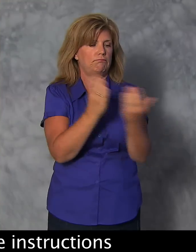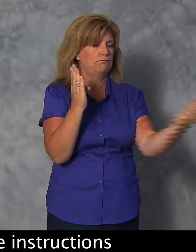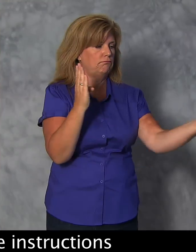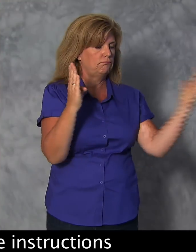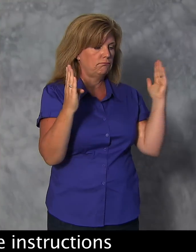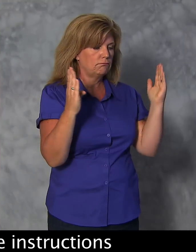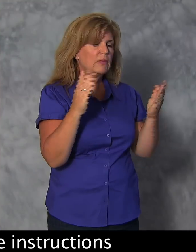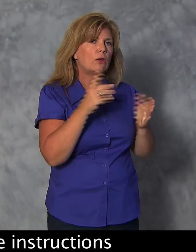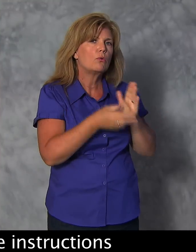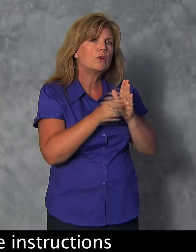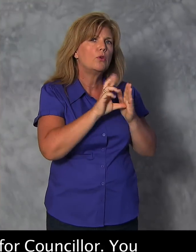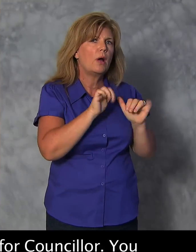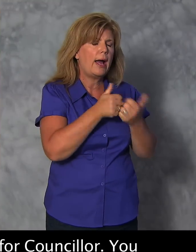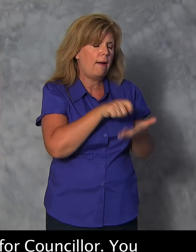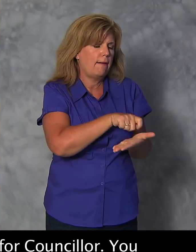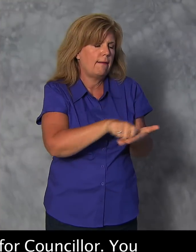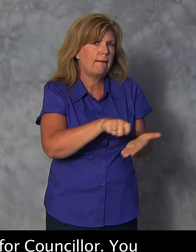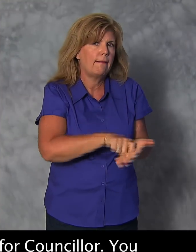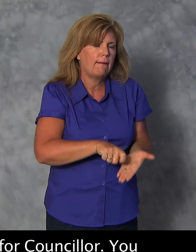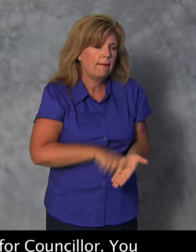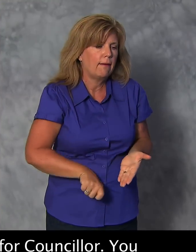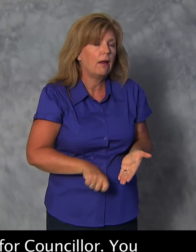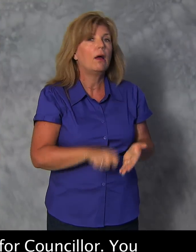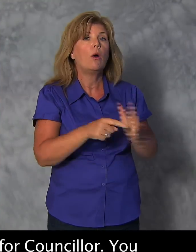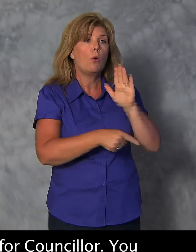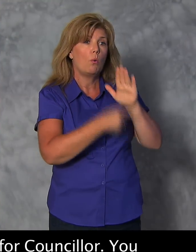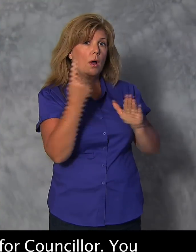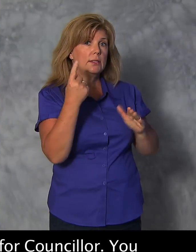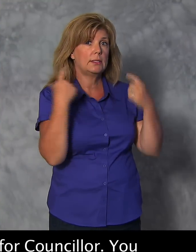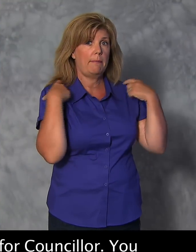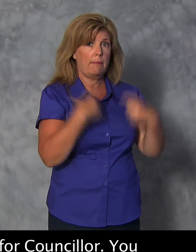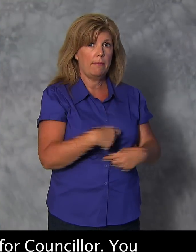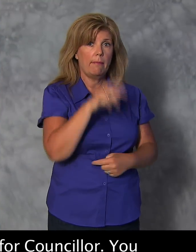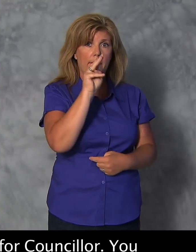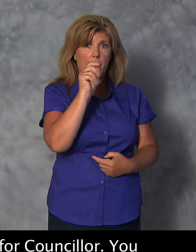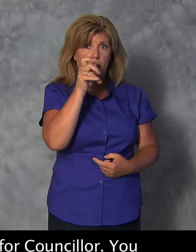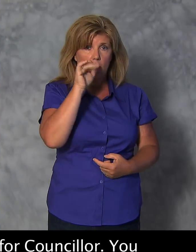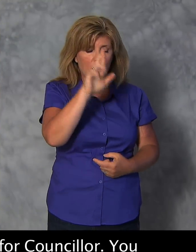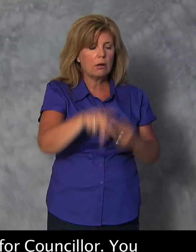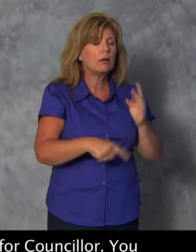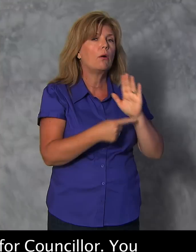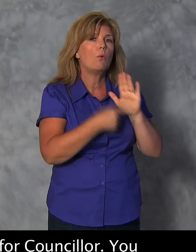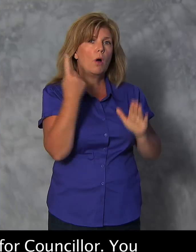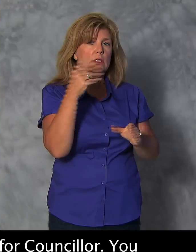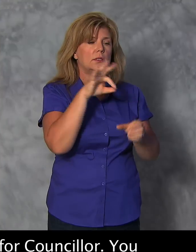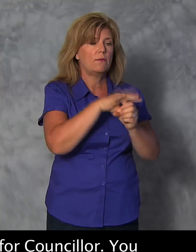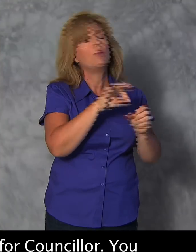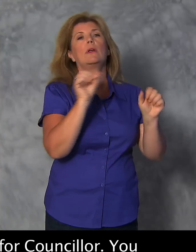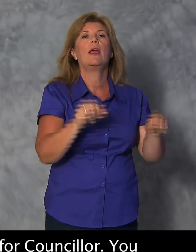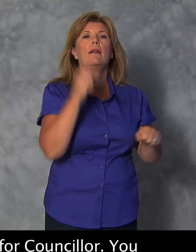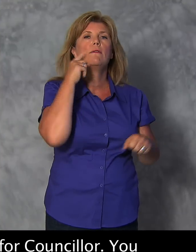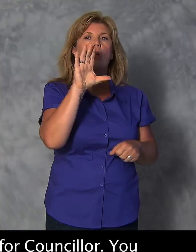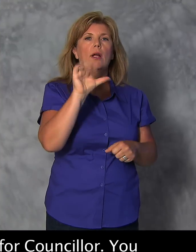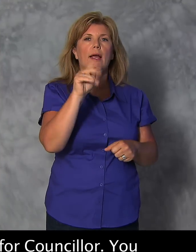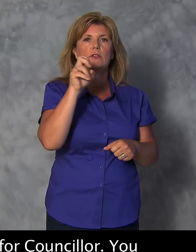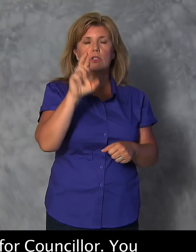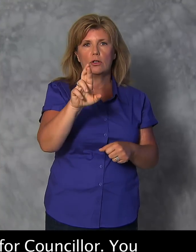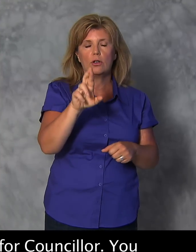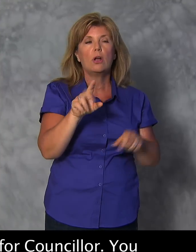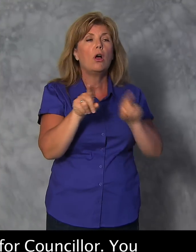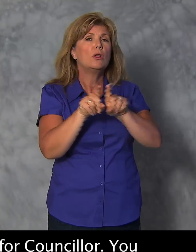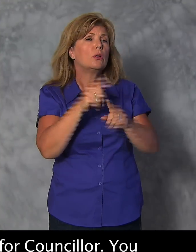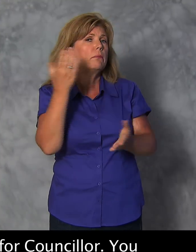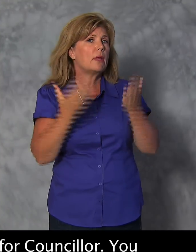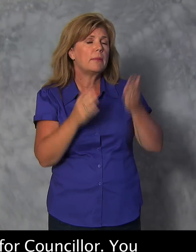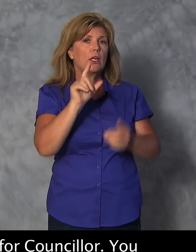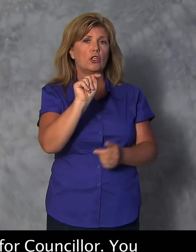on how to mark your ballot. You can vote once for mayor and once for councillor. You may also be entitled to vote once for